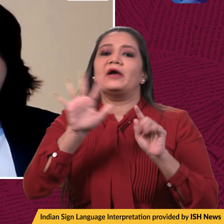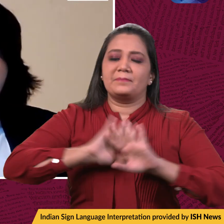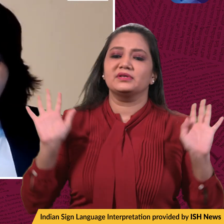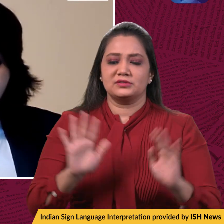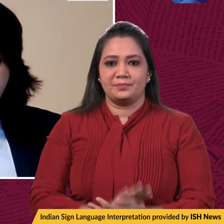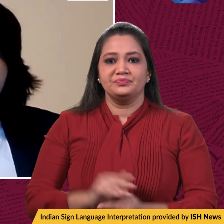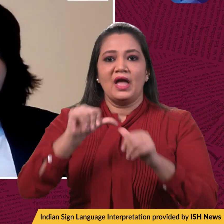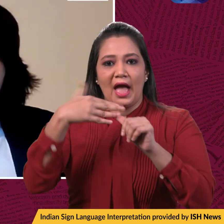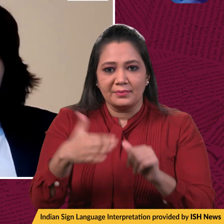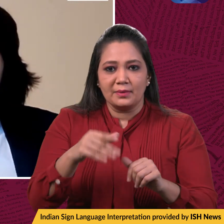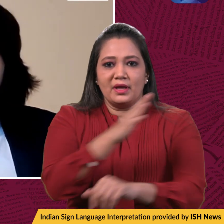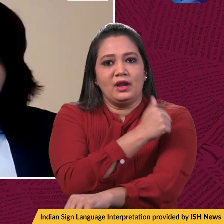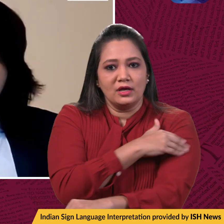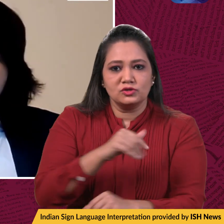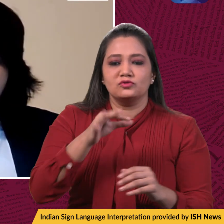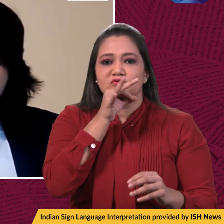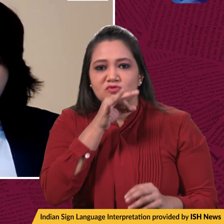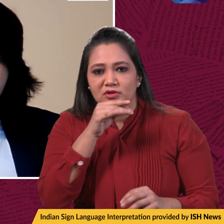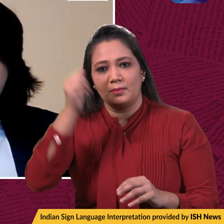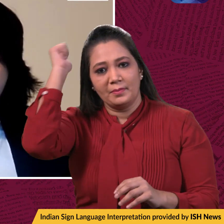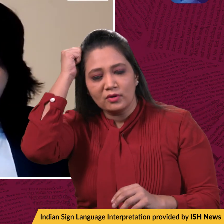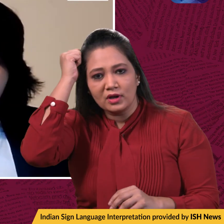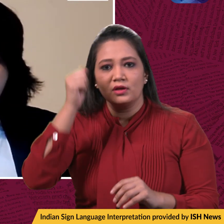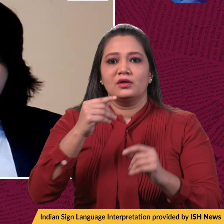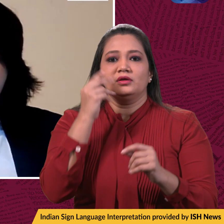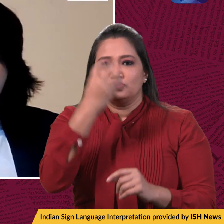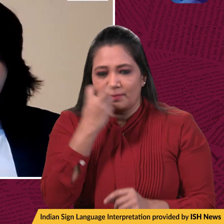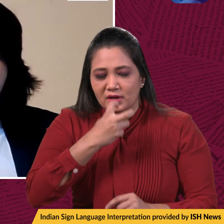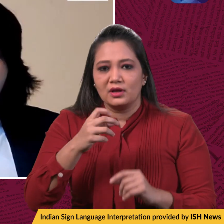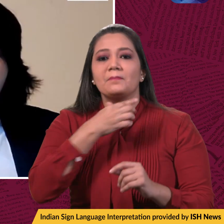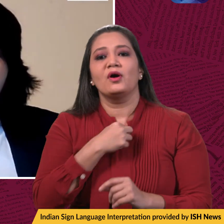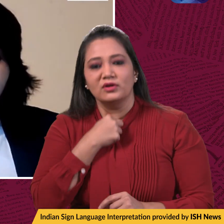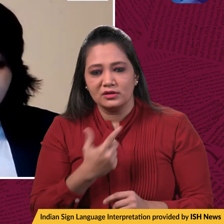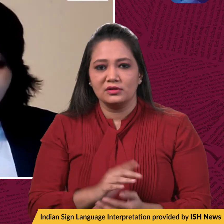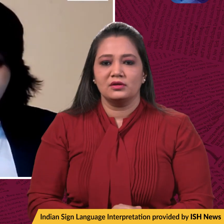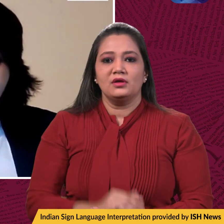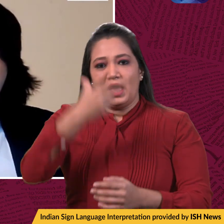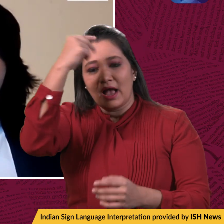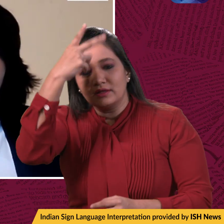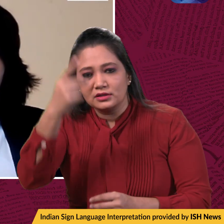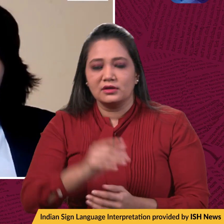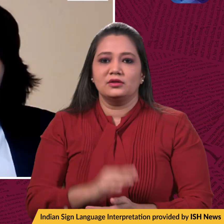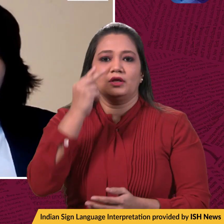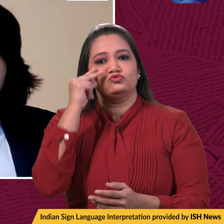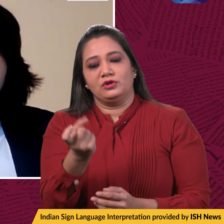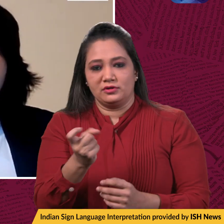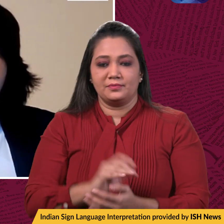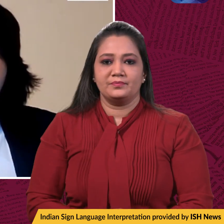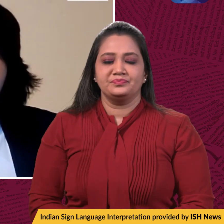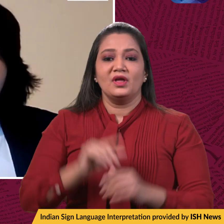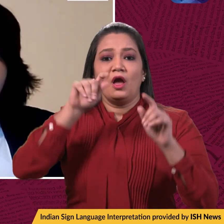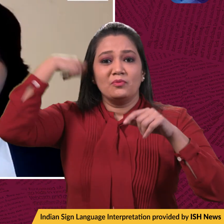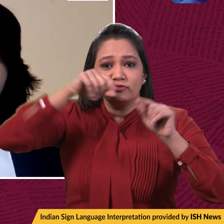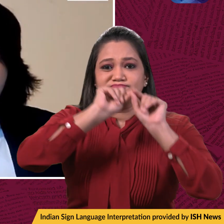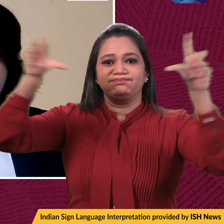are Ahmedabad, Rajkot, Surat, Vadodara, Jamnagar, Bhavnagar, Gandhinagar and Junagadh. Now, theatres